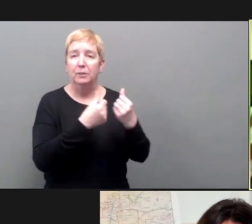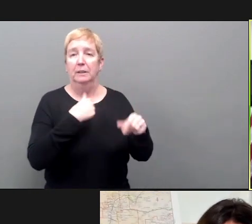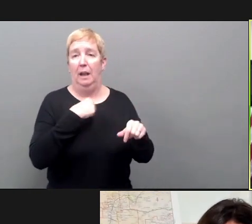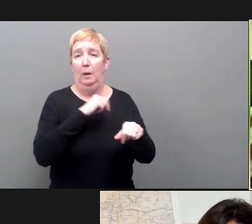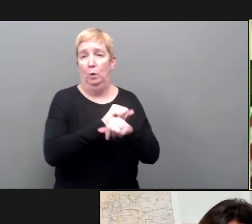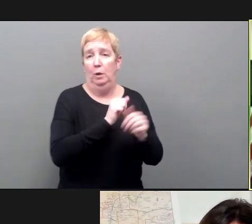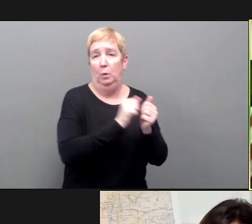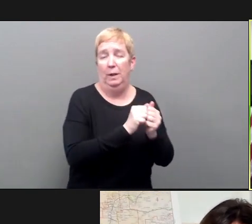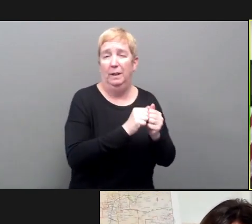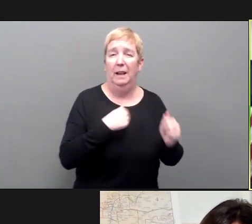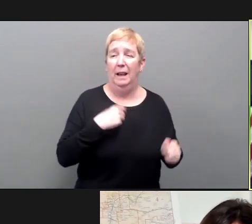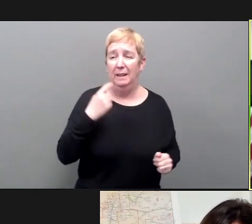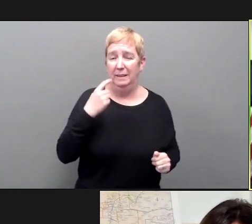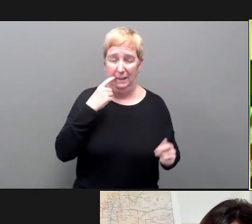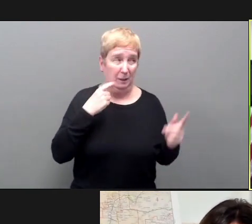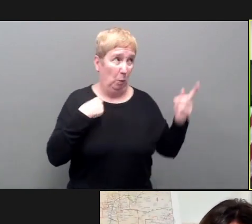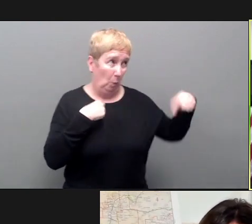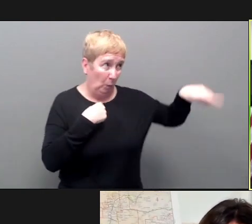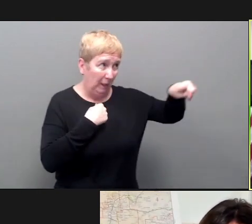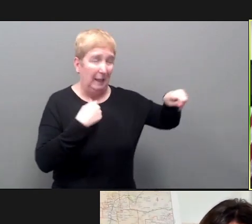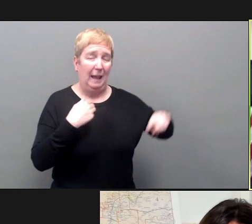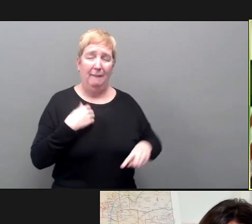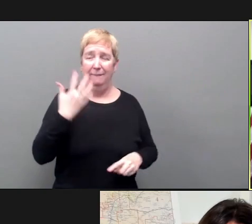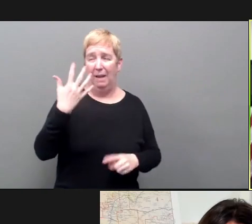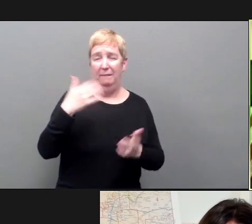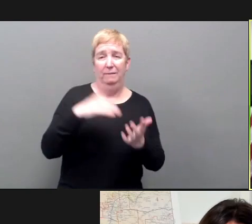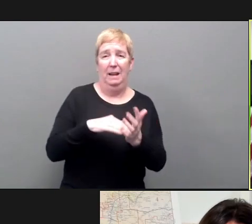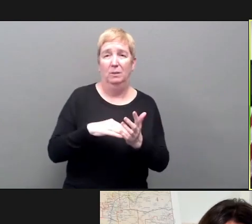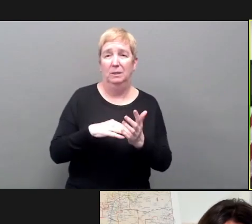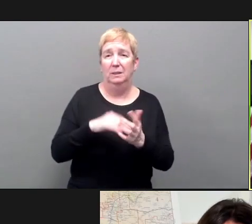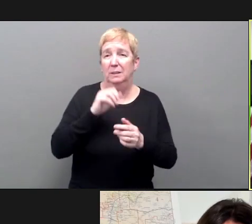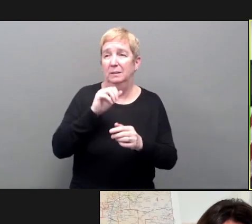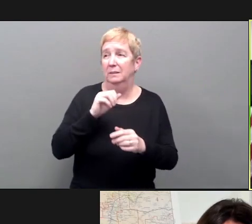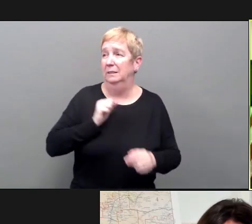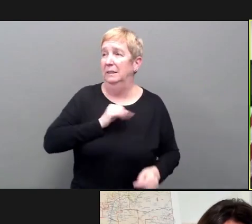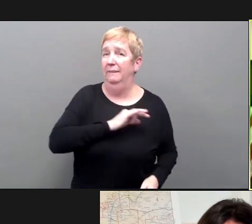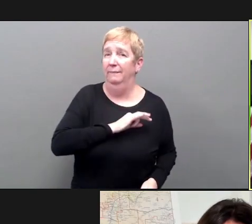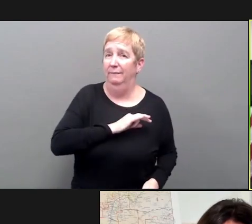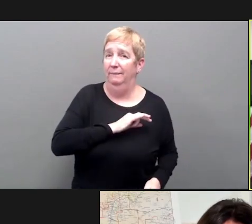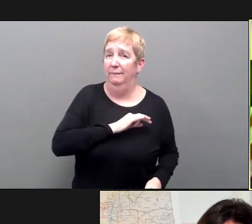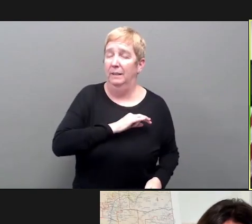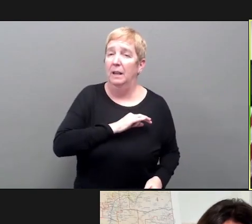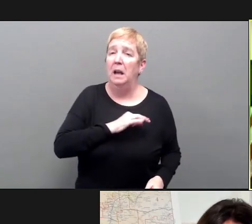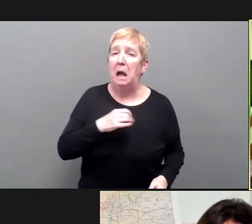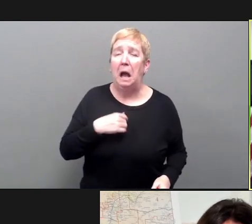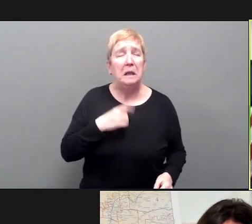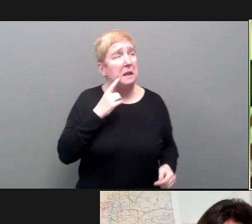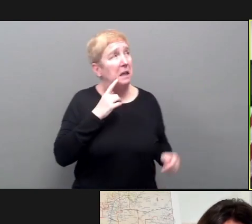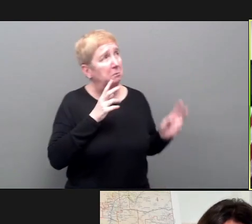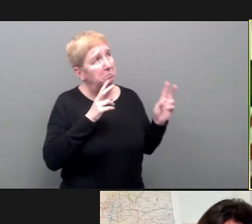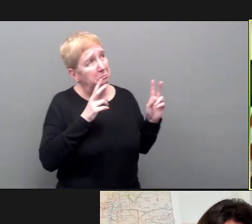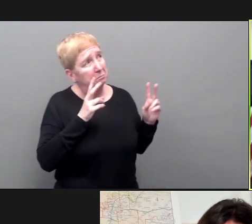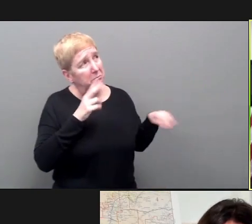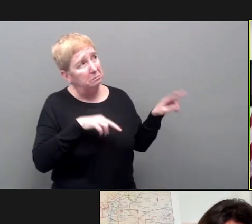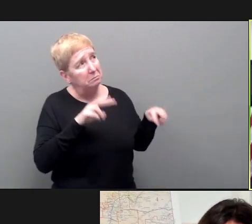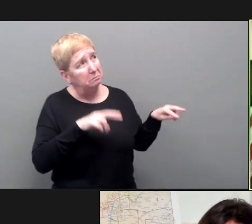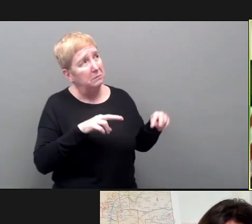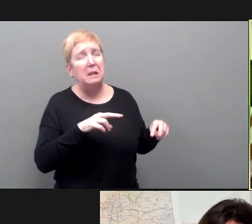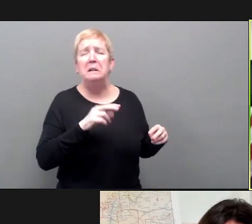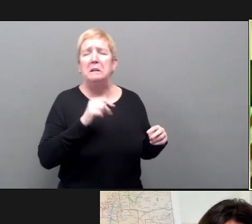of 5,000 employees. We're not seeing much in the way of interruption of work due to